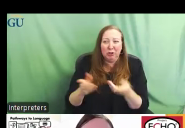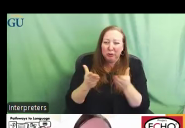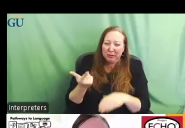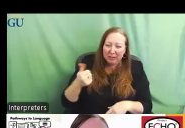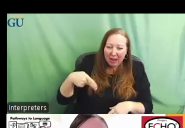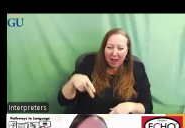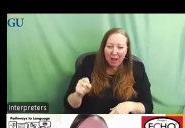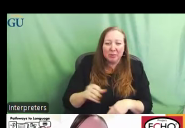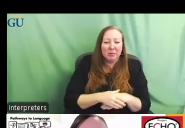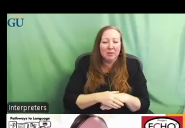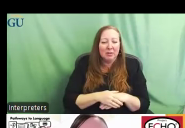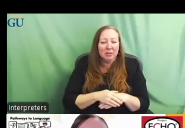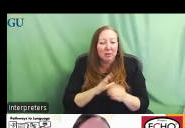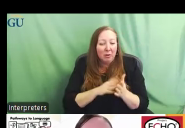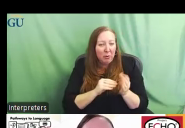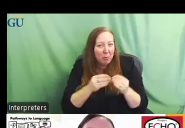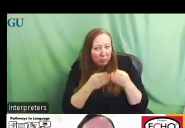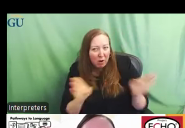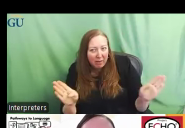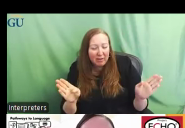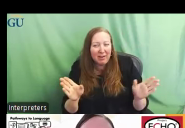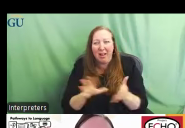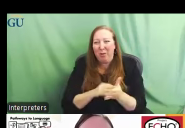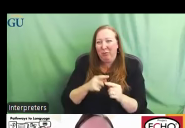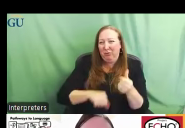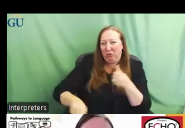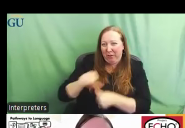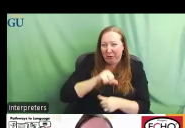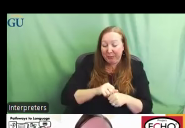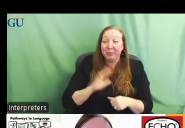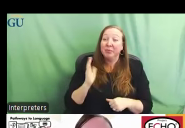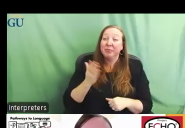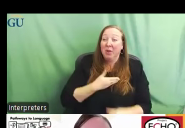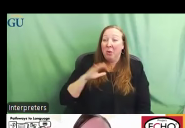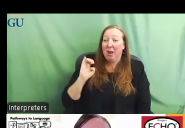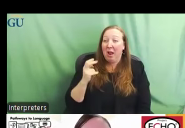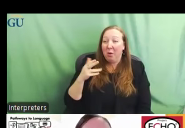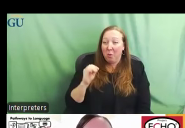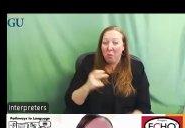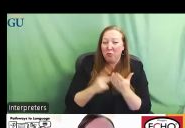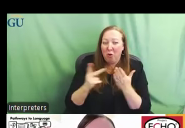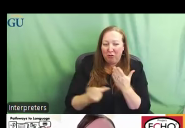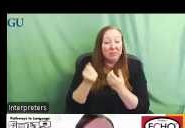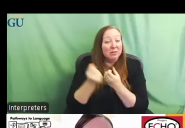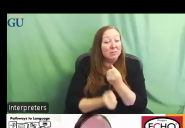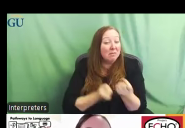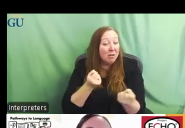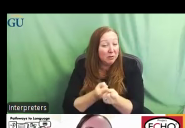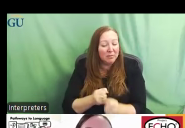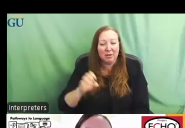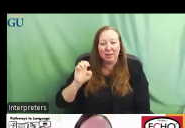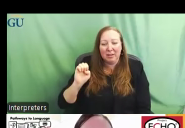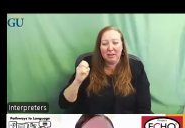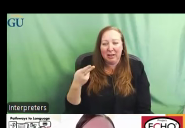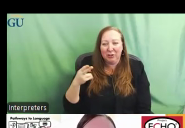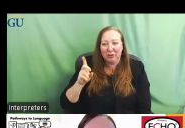from each other. This Echo series is sponsored by the North Dakota Early Hearing Detection and Intervention, or EHDI program.